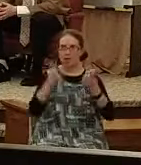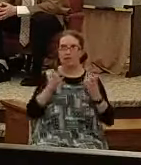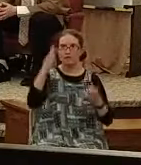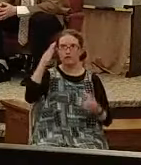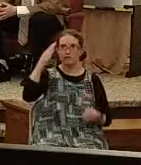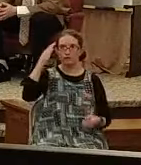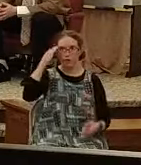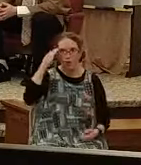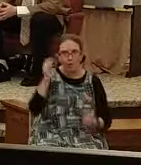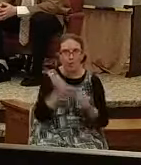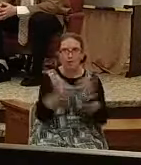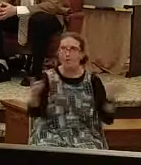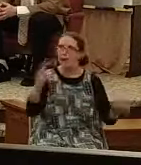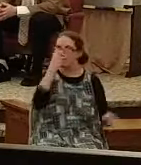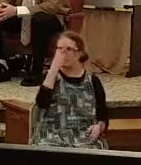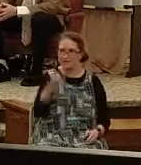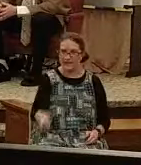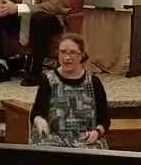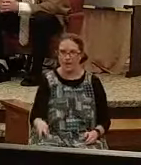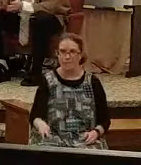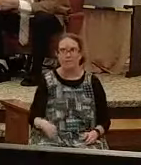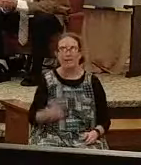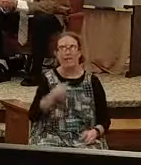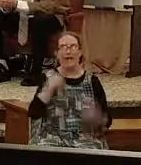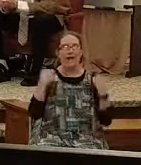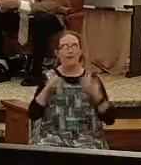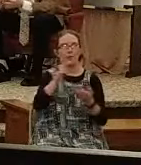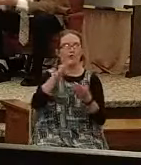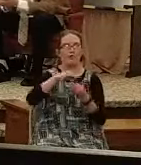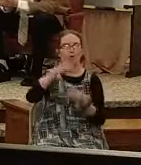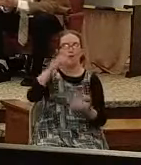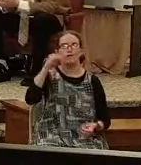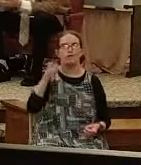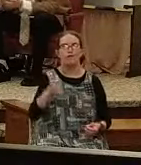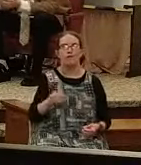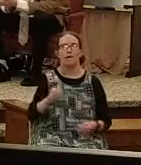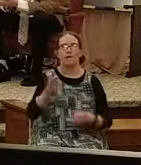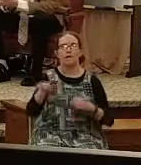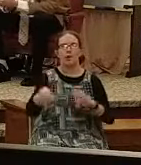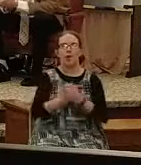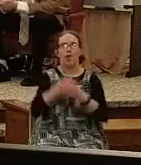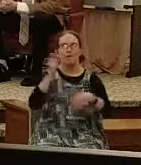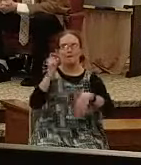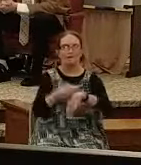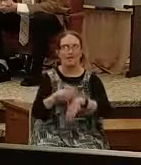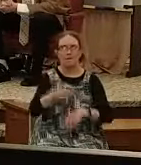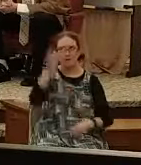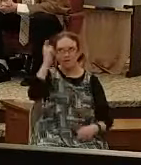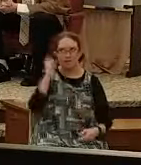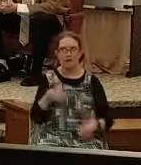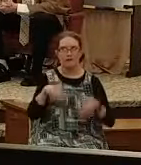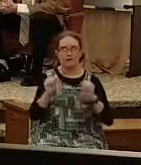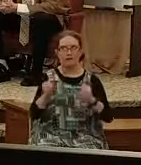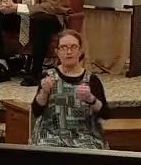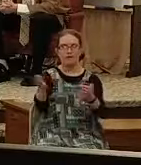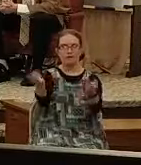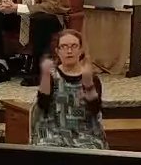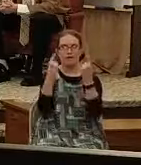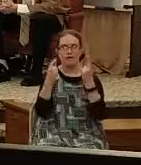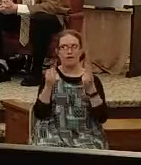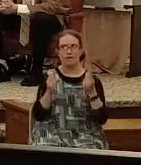know without a doubt, amen, that I have the Holy Ghost all time. Hallelujah. Because he can come back